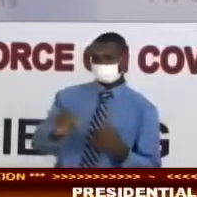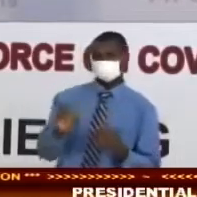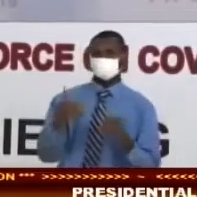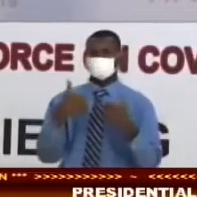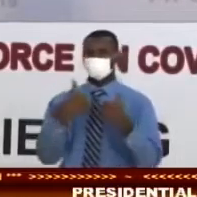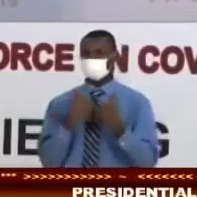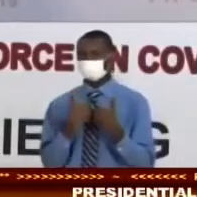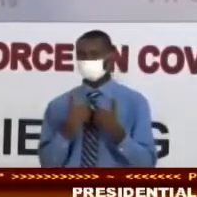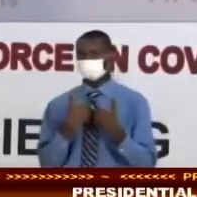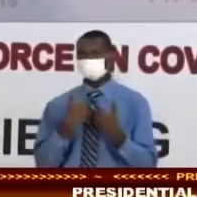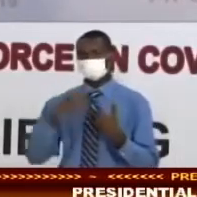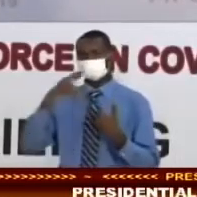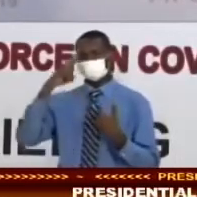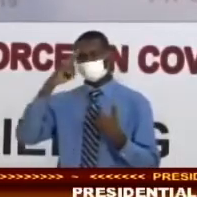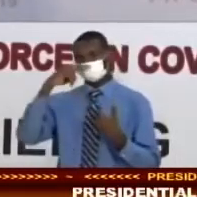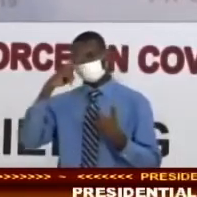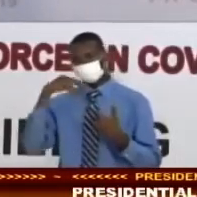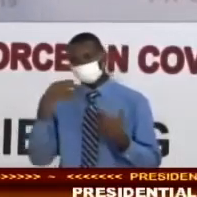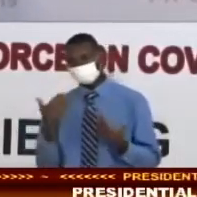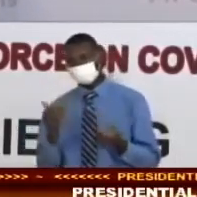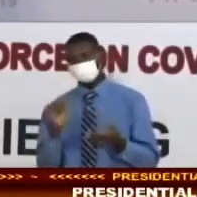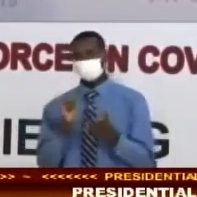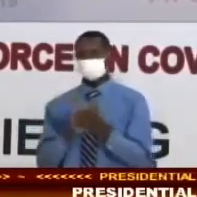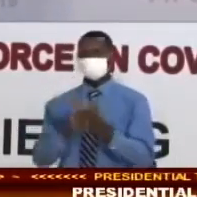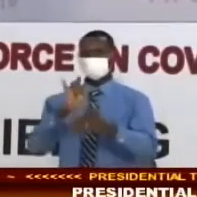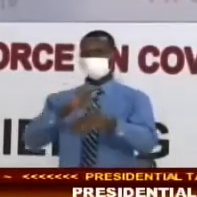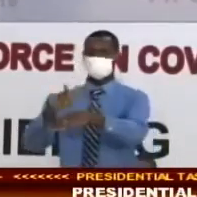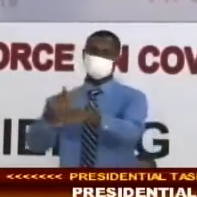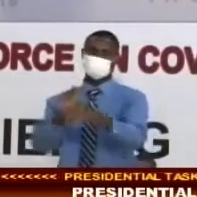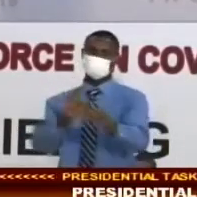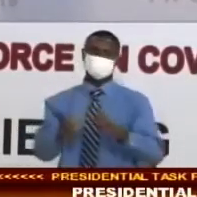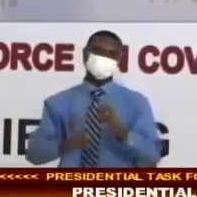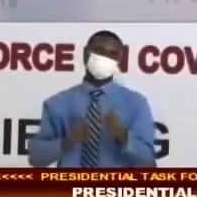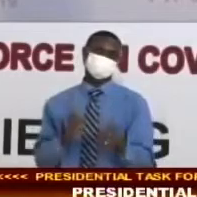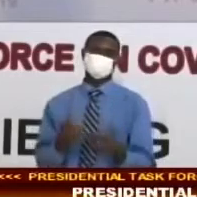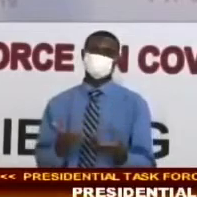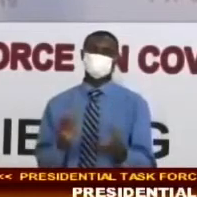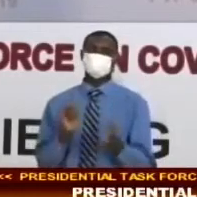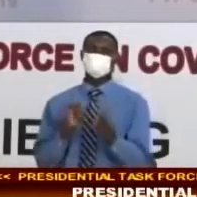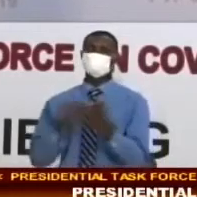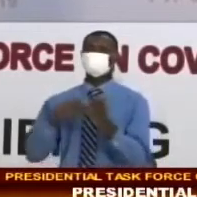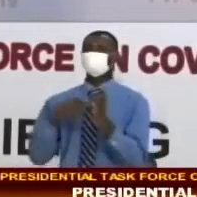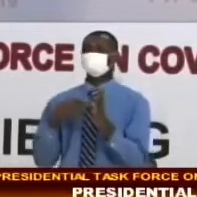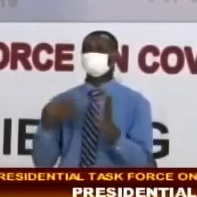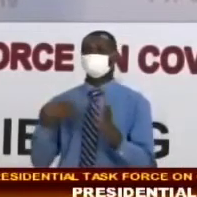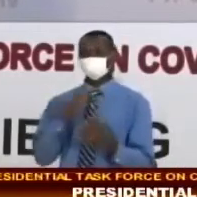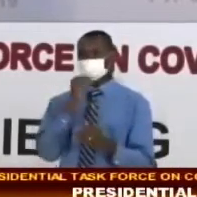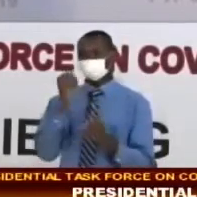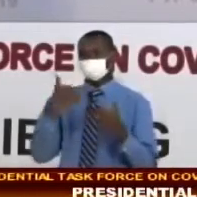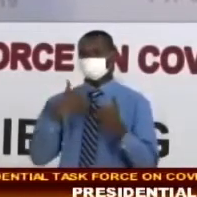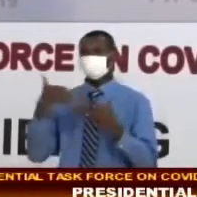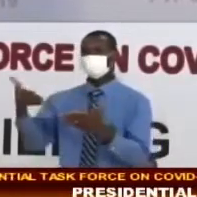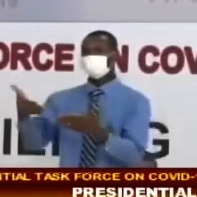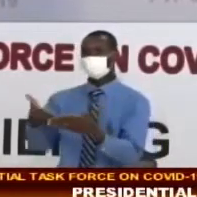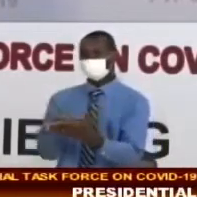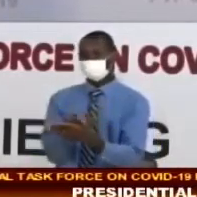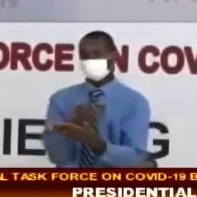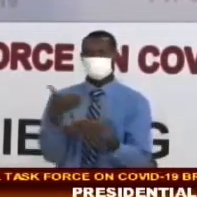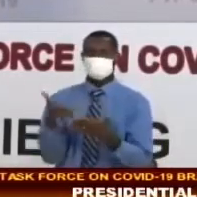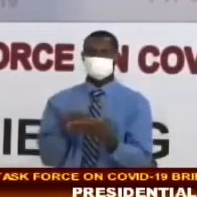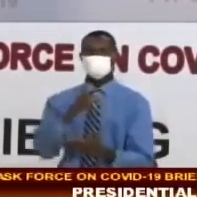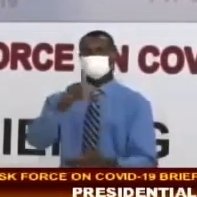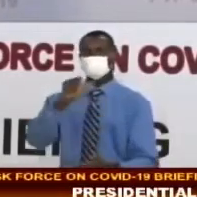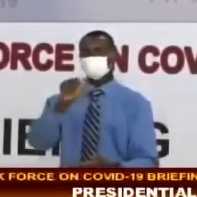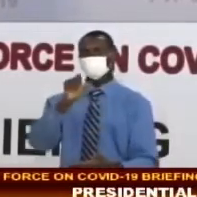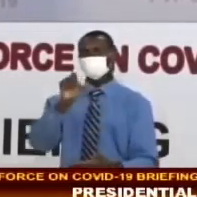rise in the figures. So, which means that we are not really having new cases. And what we know about